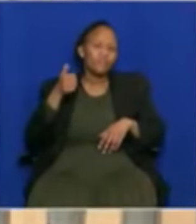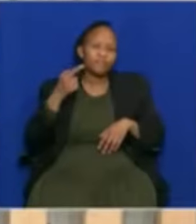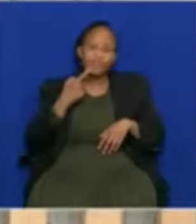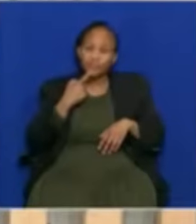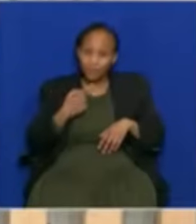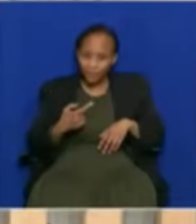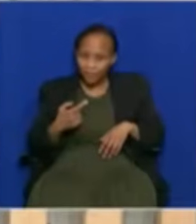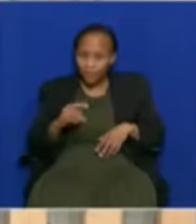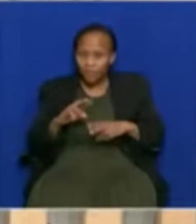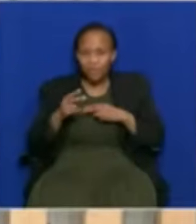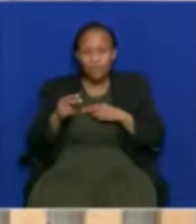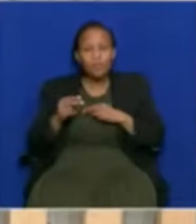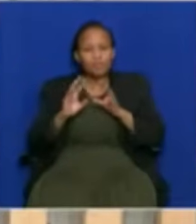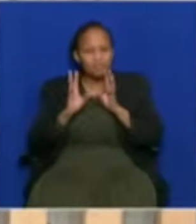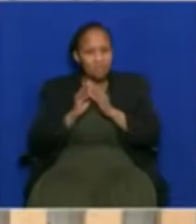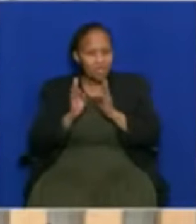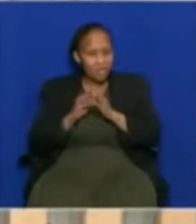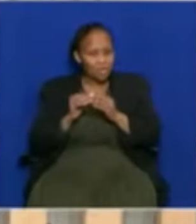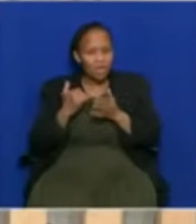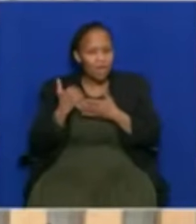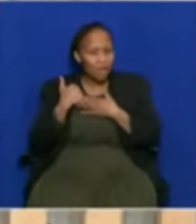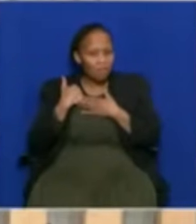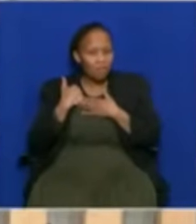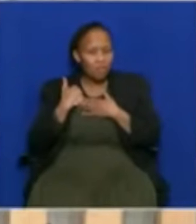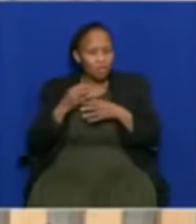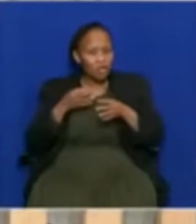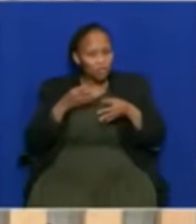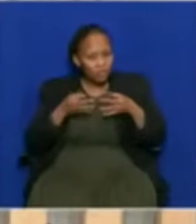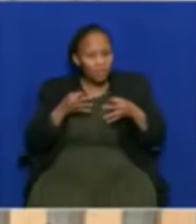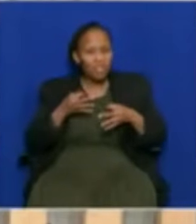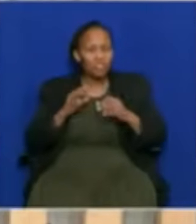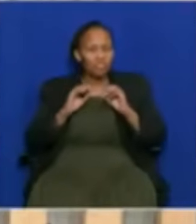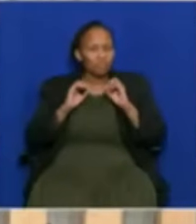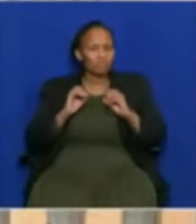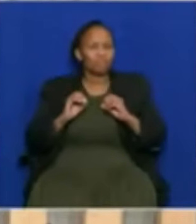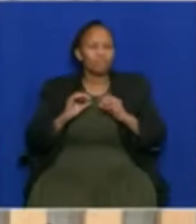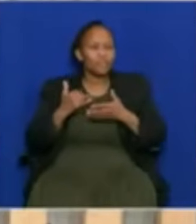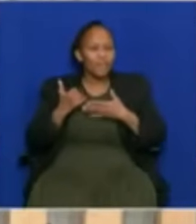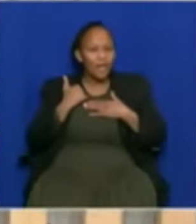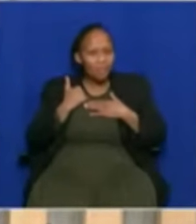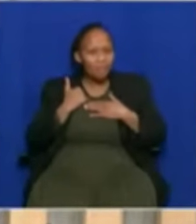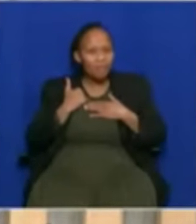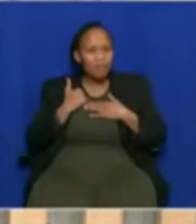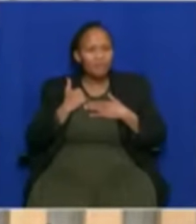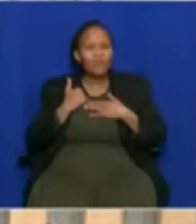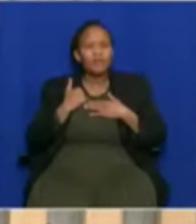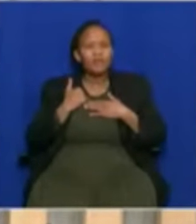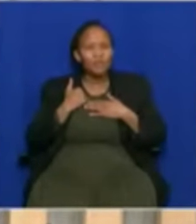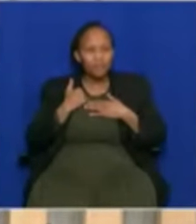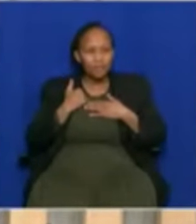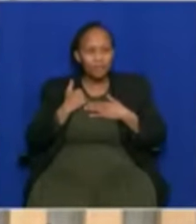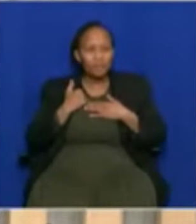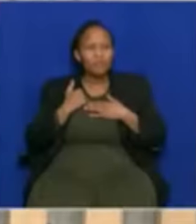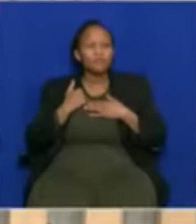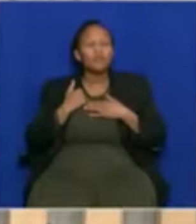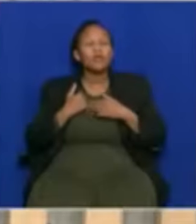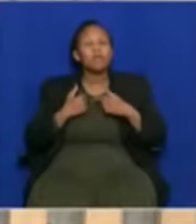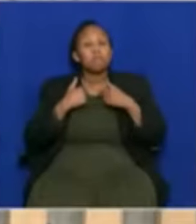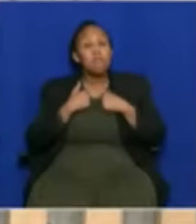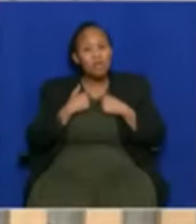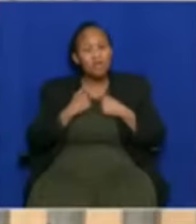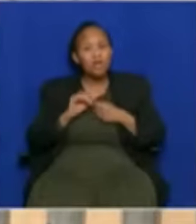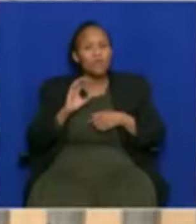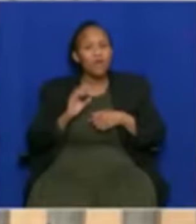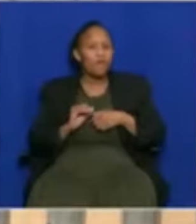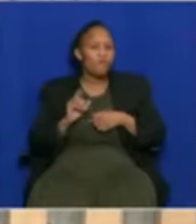chief's briefing doesn't give legitimacy to the investigation. As the chair the chair and I were having that engagement with you. The only way